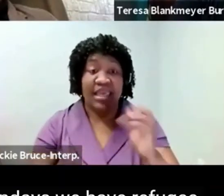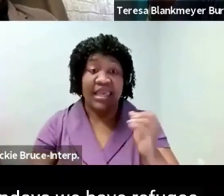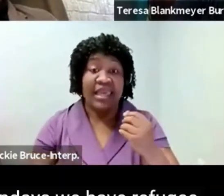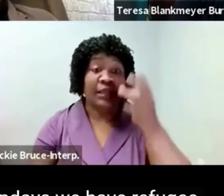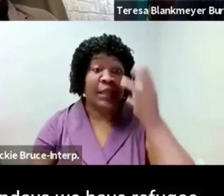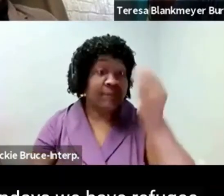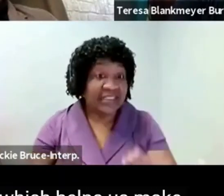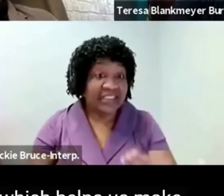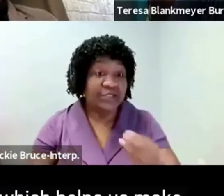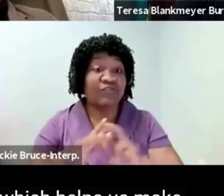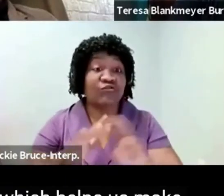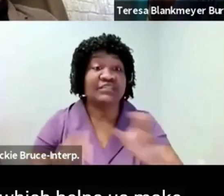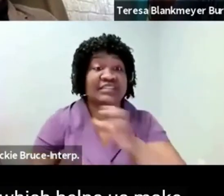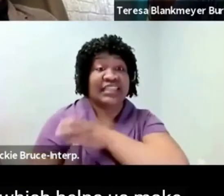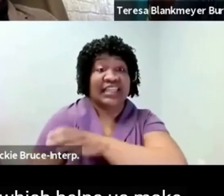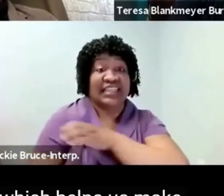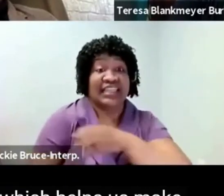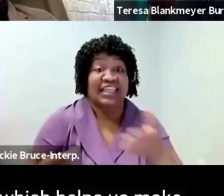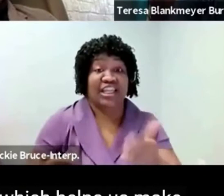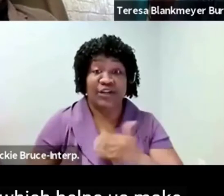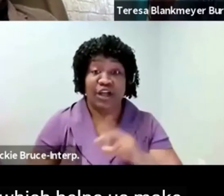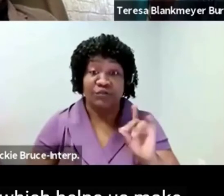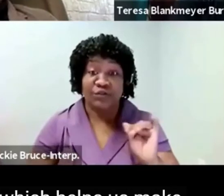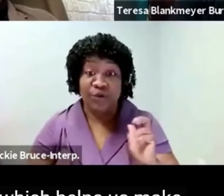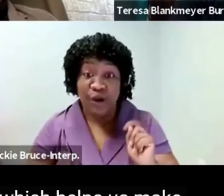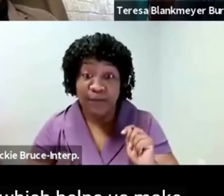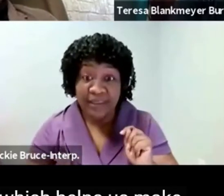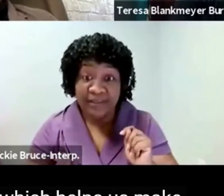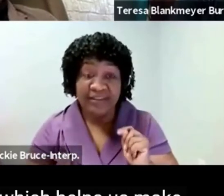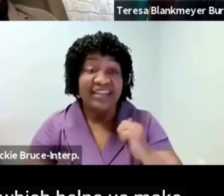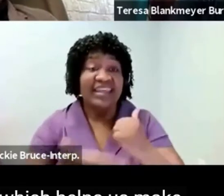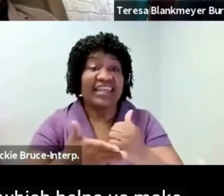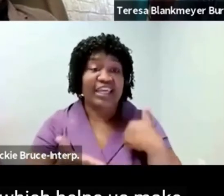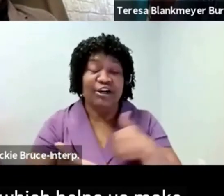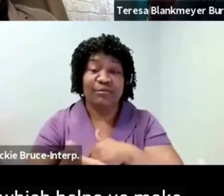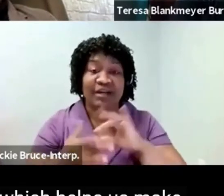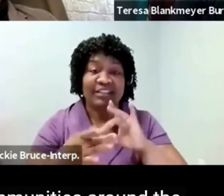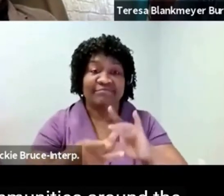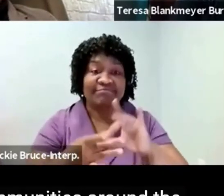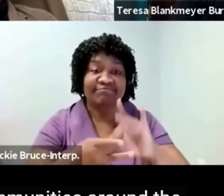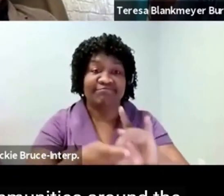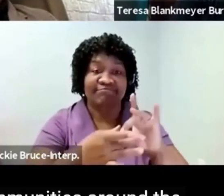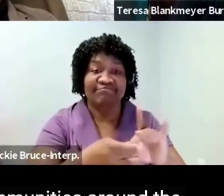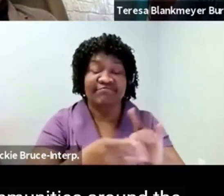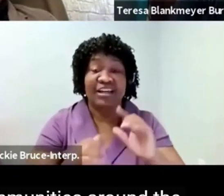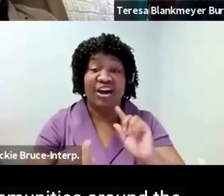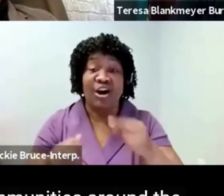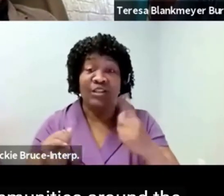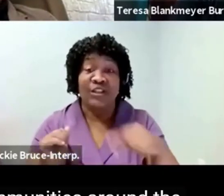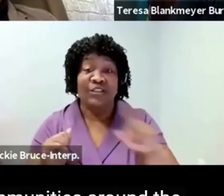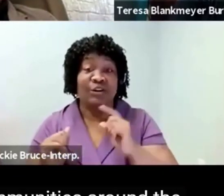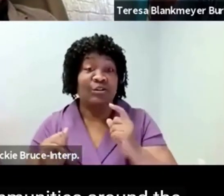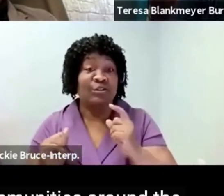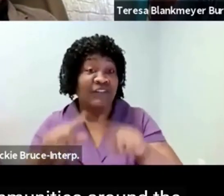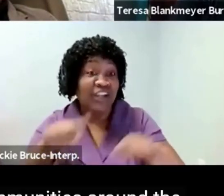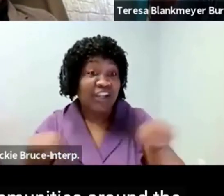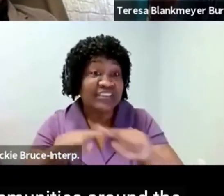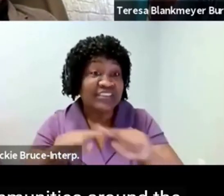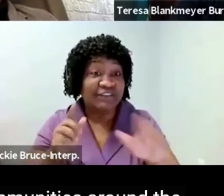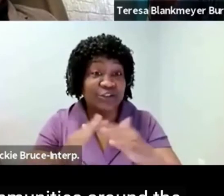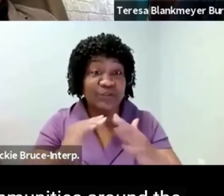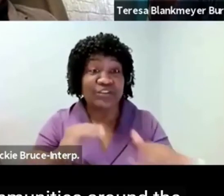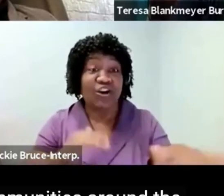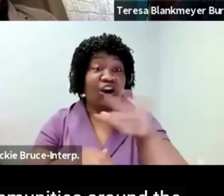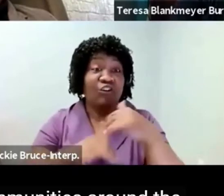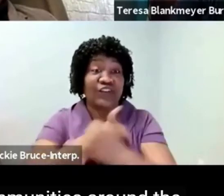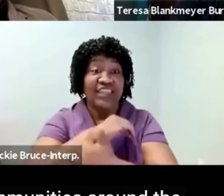Mondays, we have refugee clinic here in our department, which helps us make connections with not only the various communities around